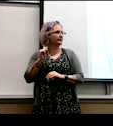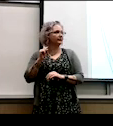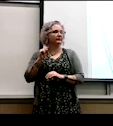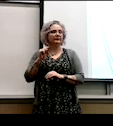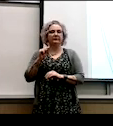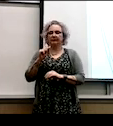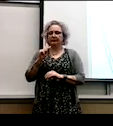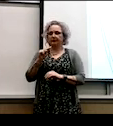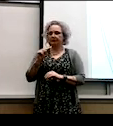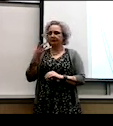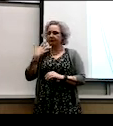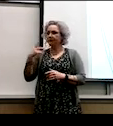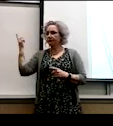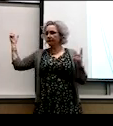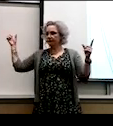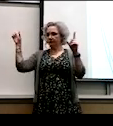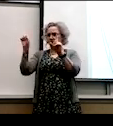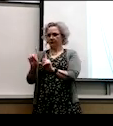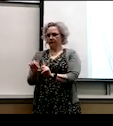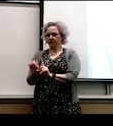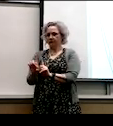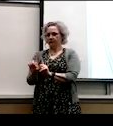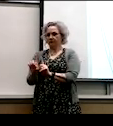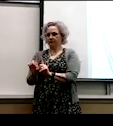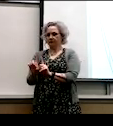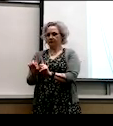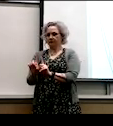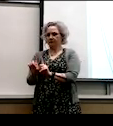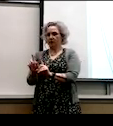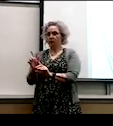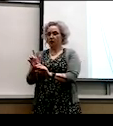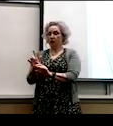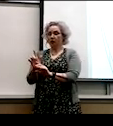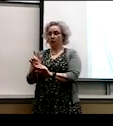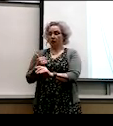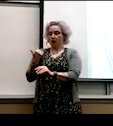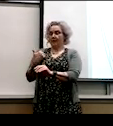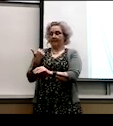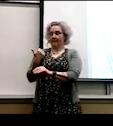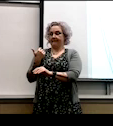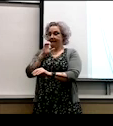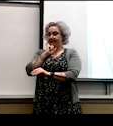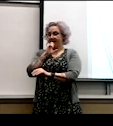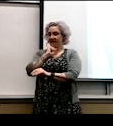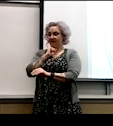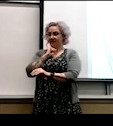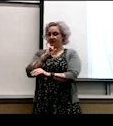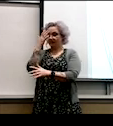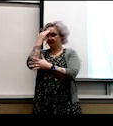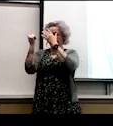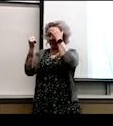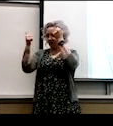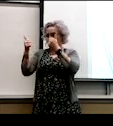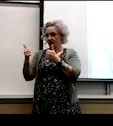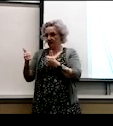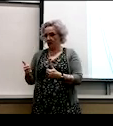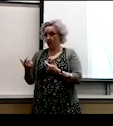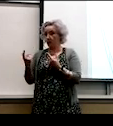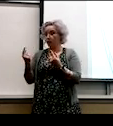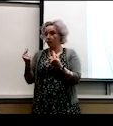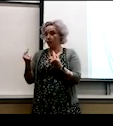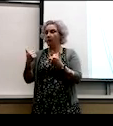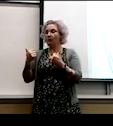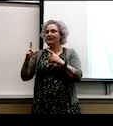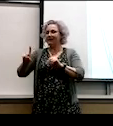with autosomal dominant early onset Alzheimer's disease, they do lumbar punctures and get CSF markers for the